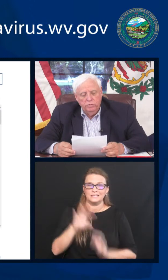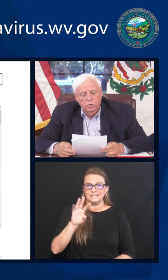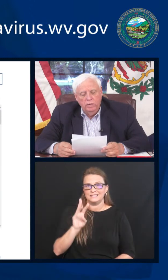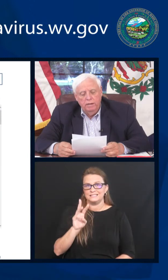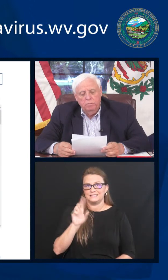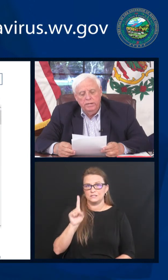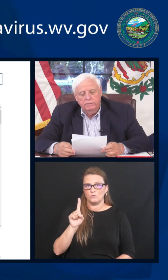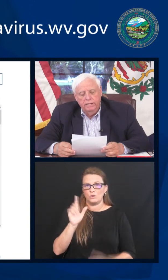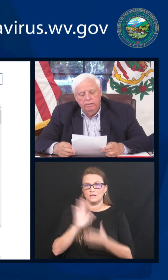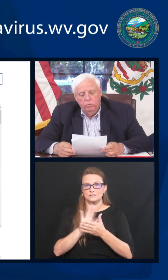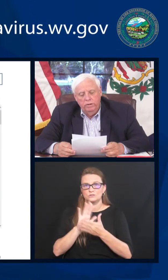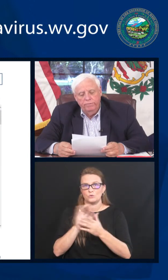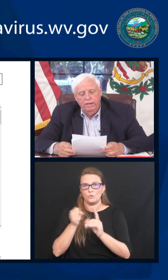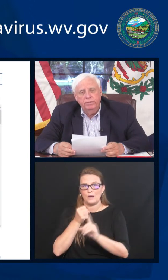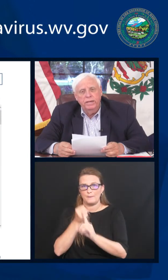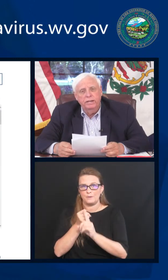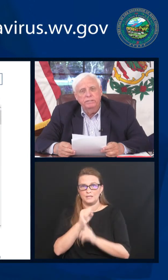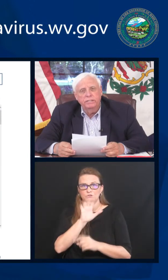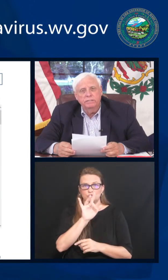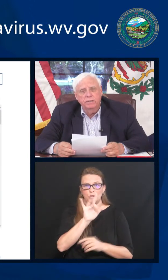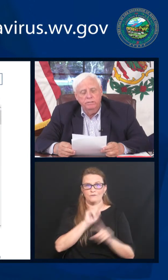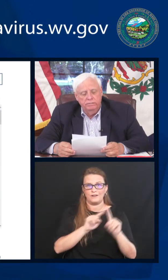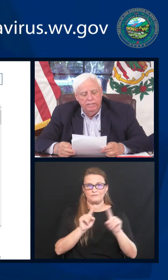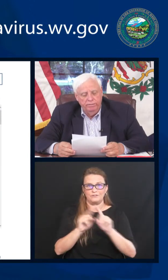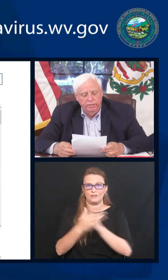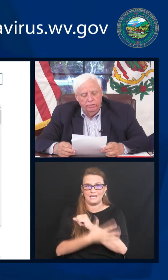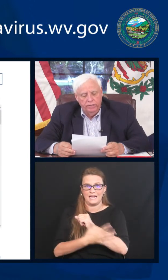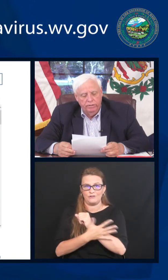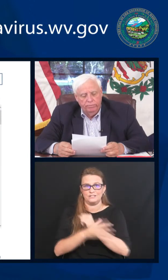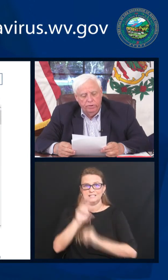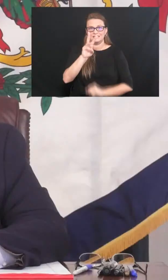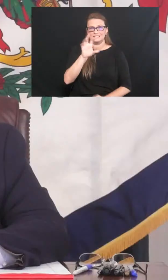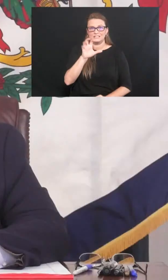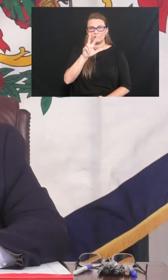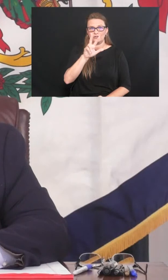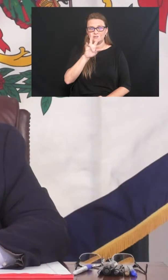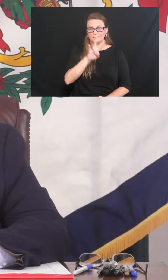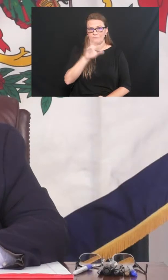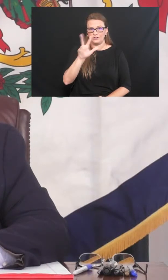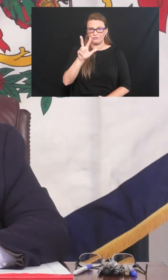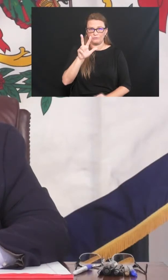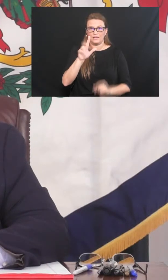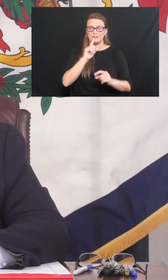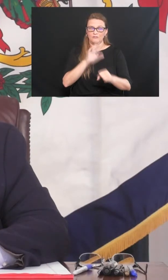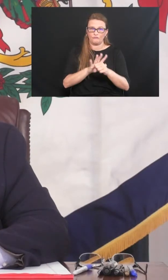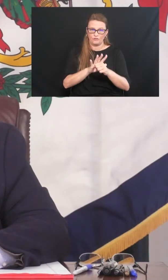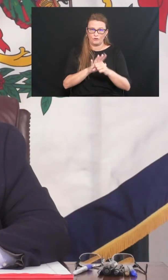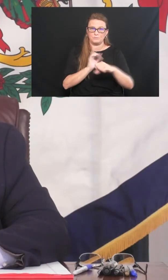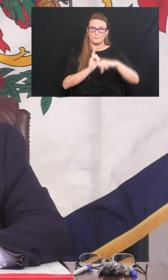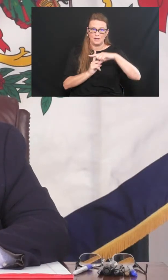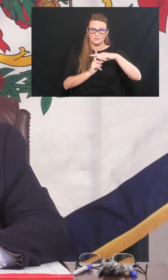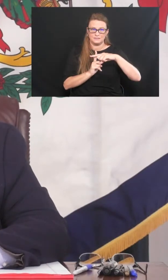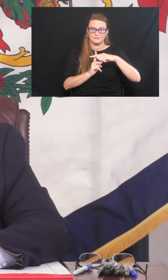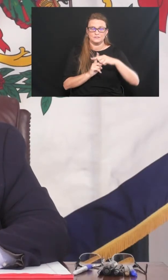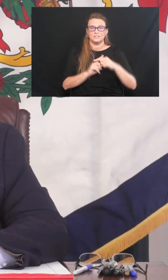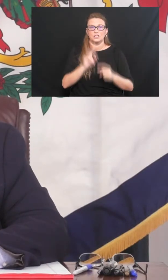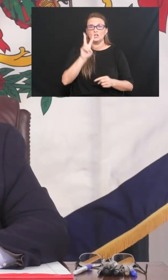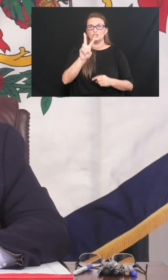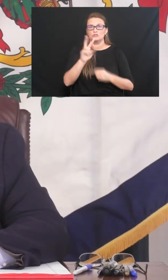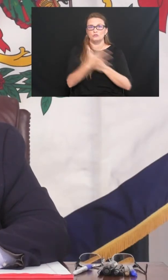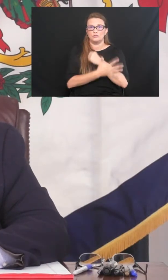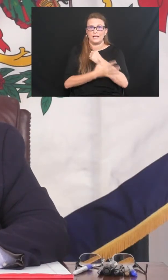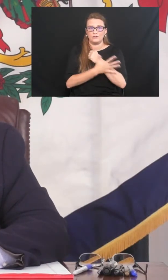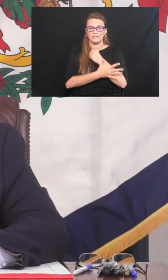61 school outbreaks now in 25 counties, 673 confirmed cases. There's 2 counties out there that don't